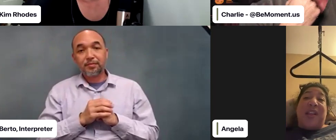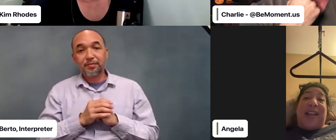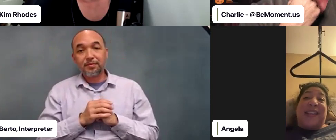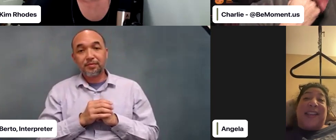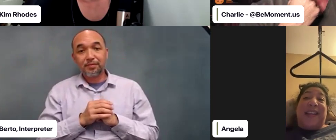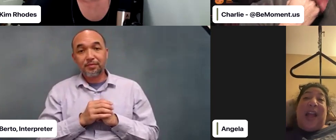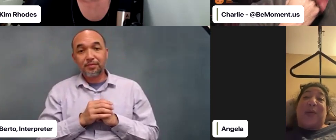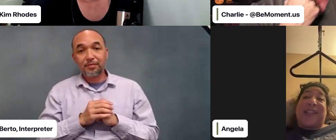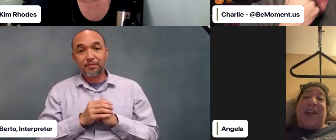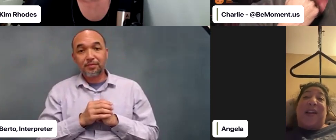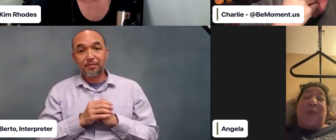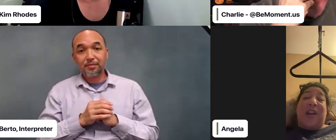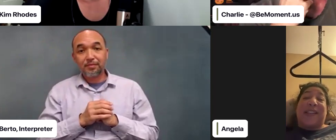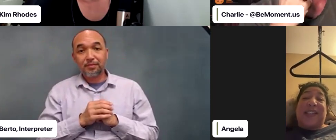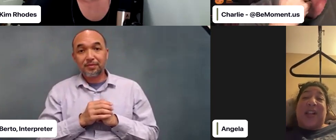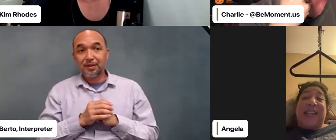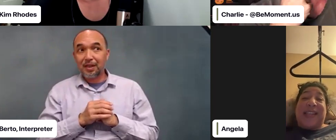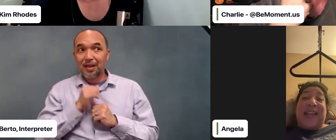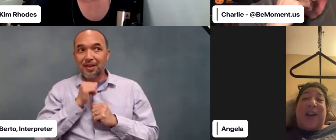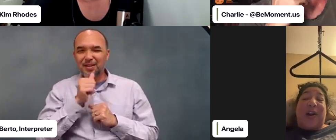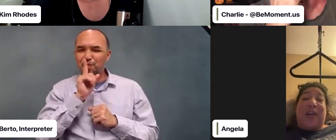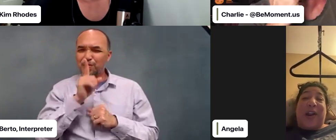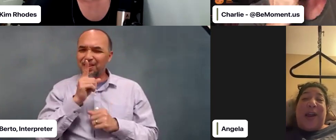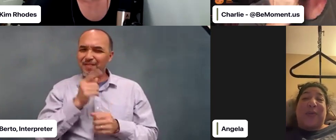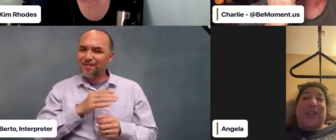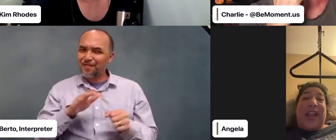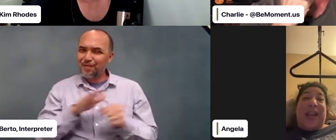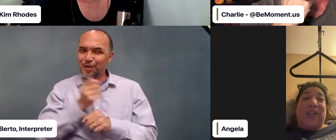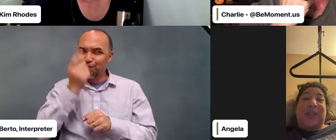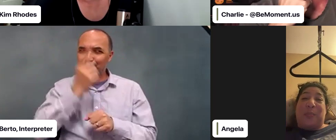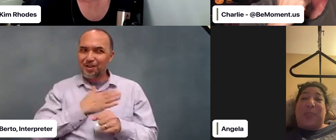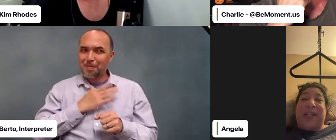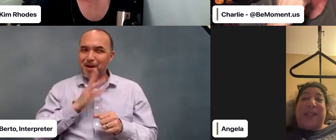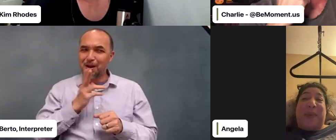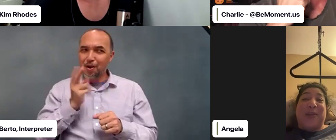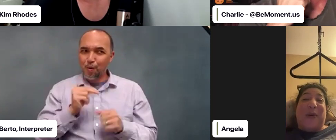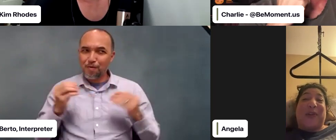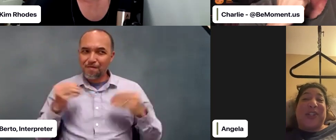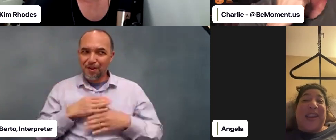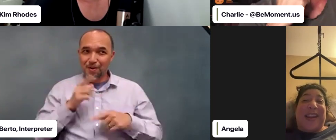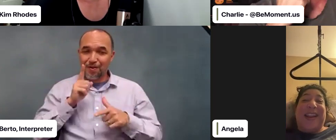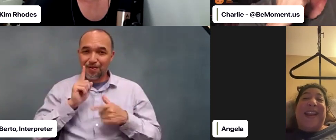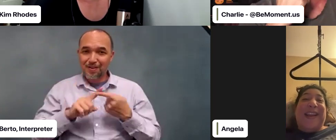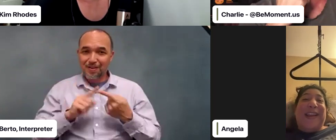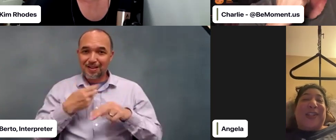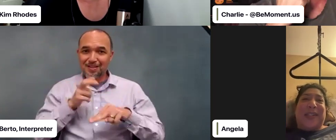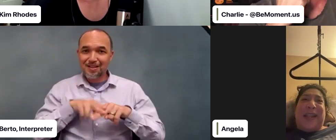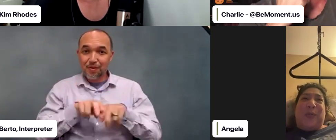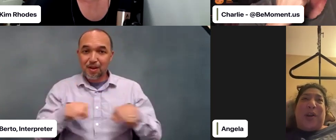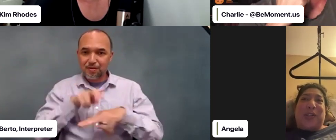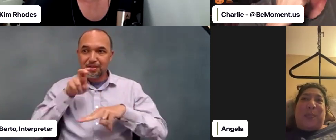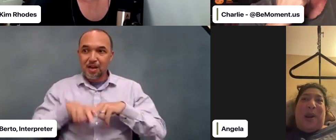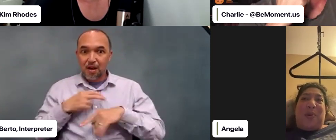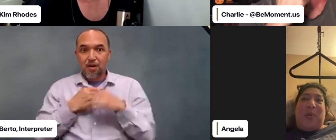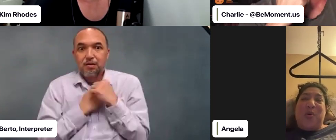not realizing how scared I was until I sat down on her couch and just completely bent over shaking. She's like,